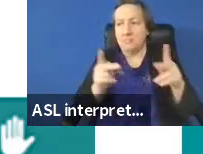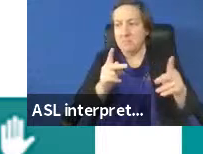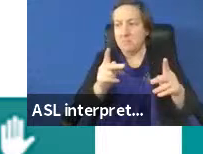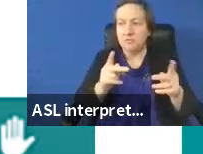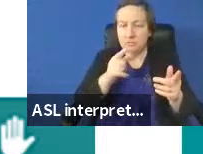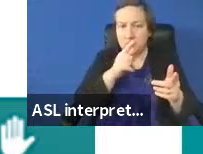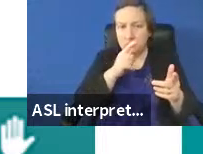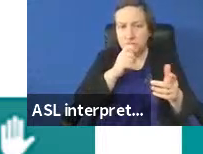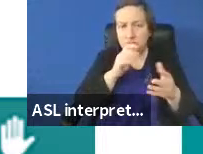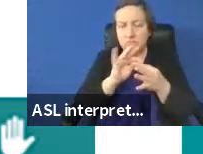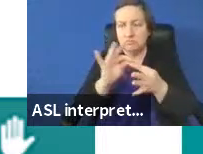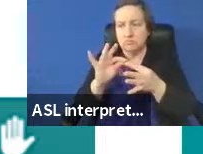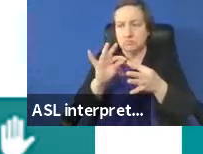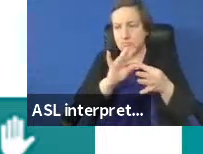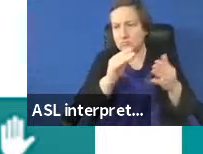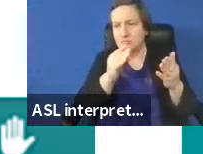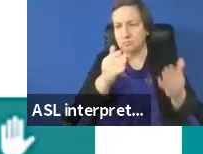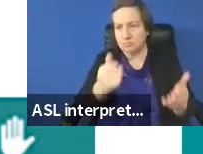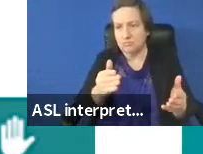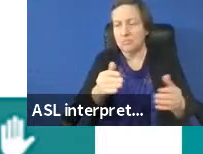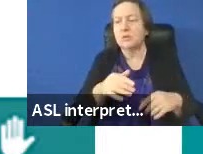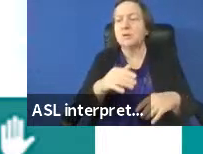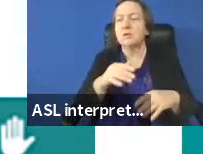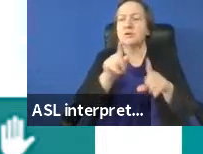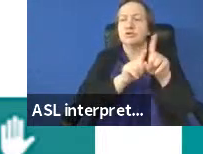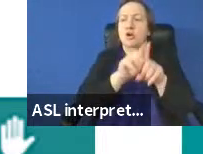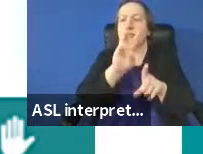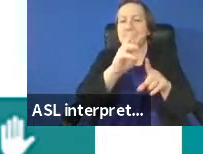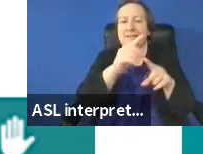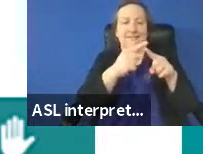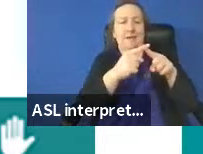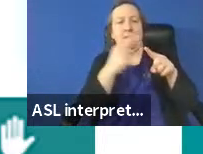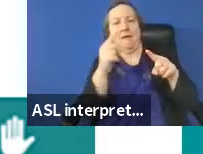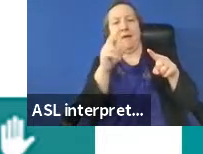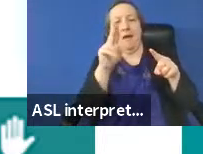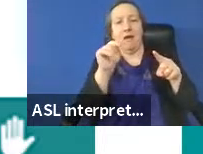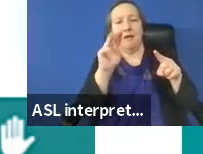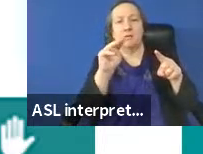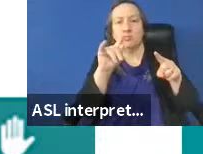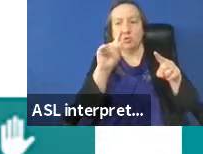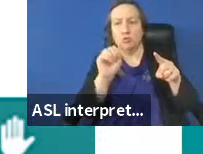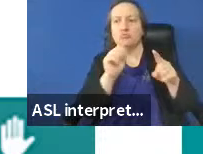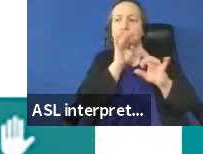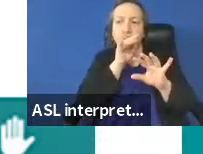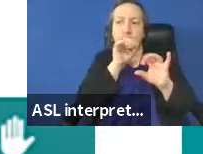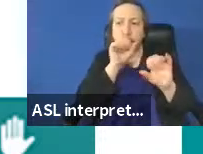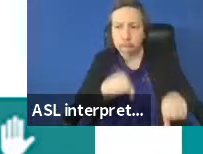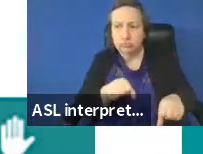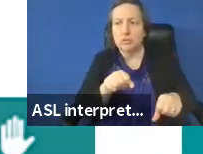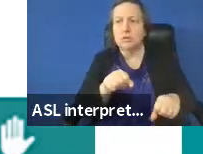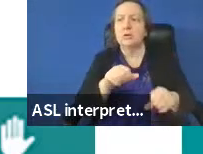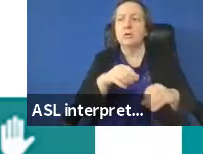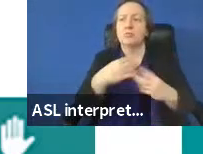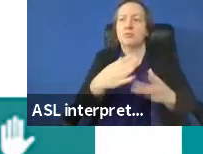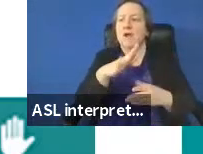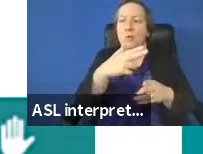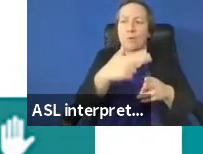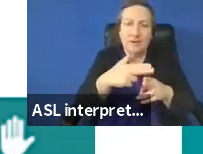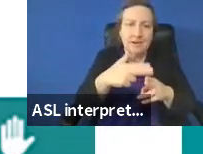comment. Dial *6 to unmute yourself. Please provide your name and